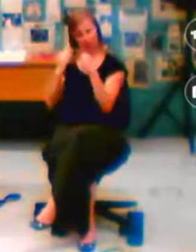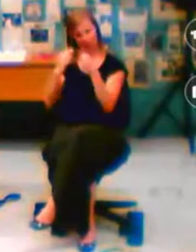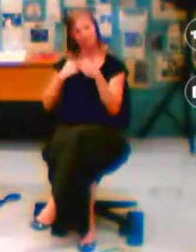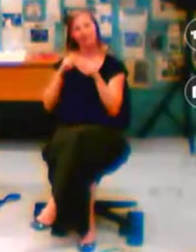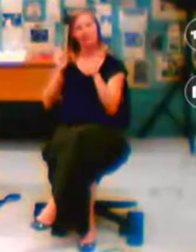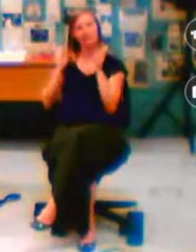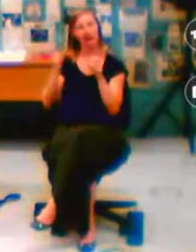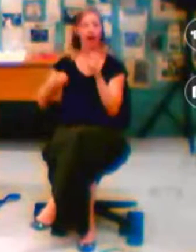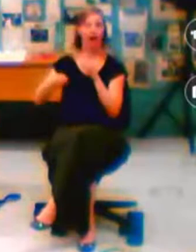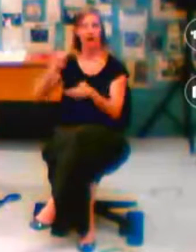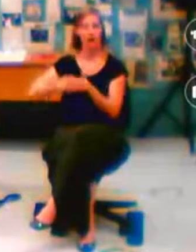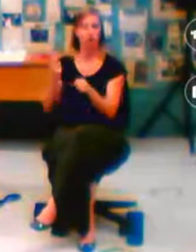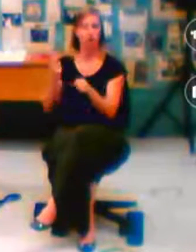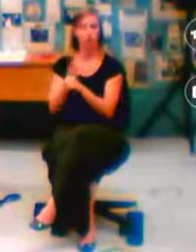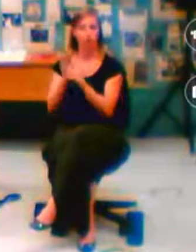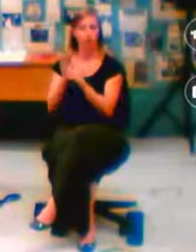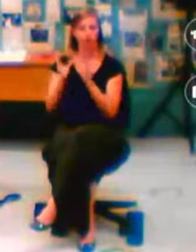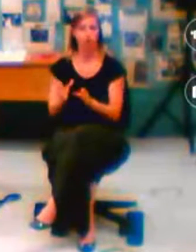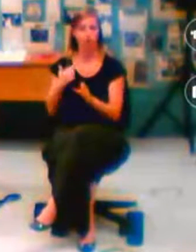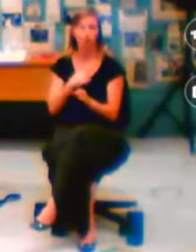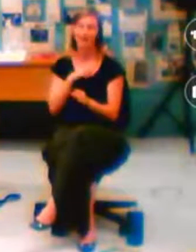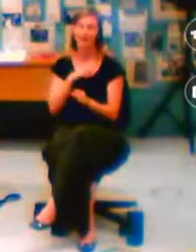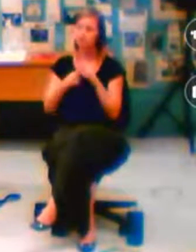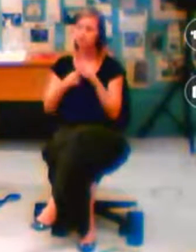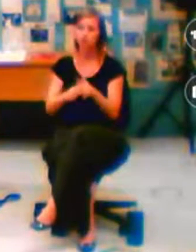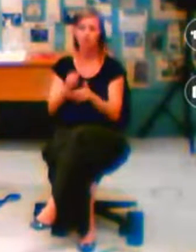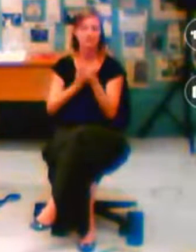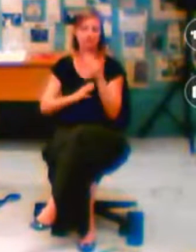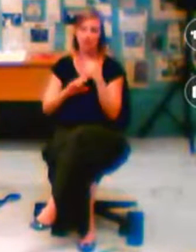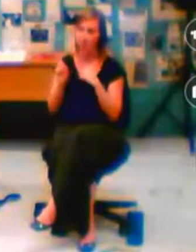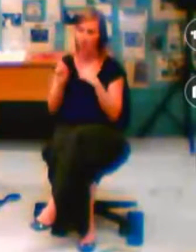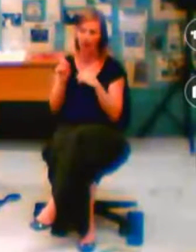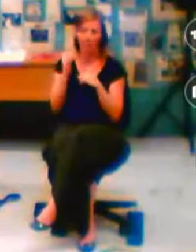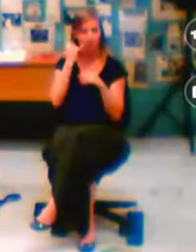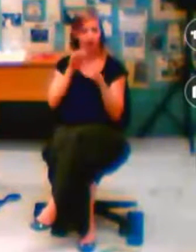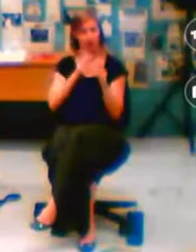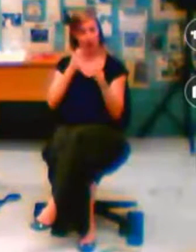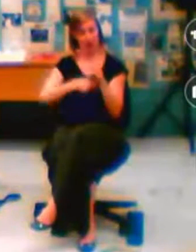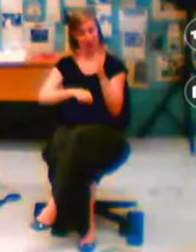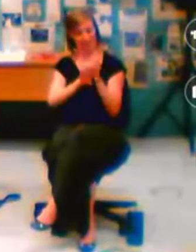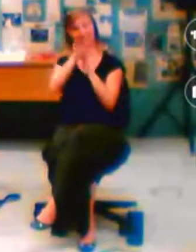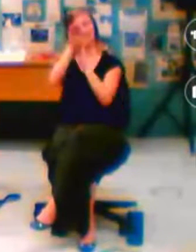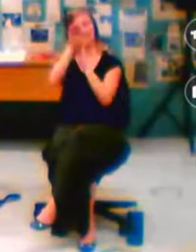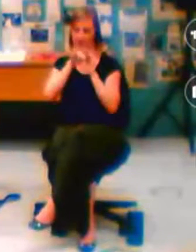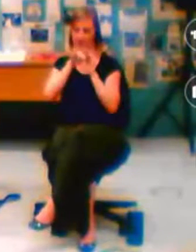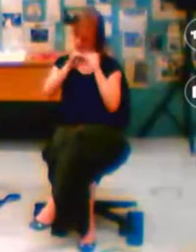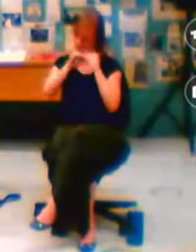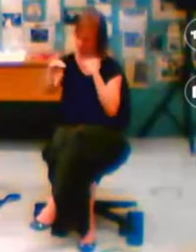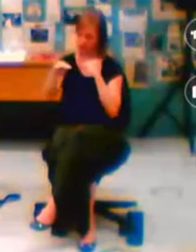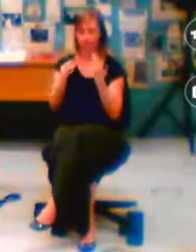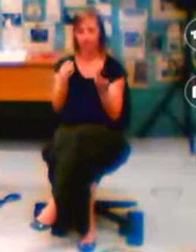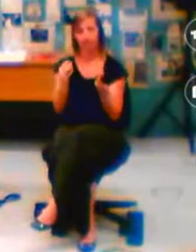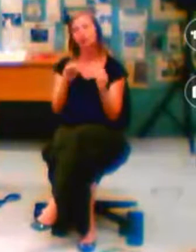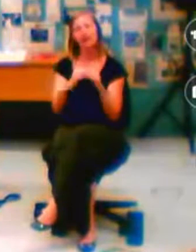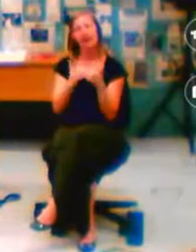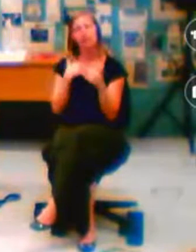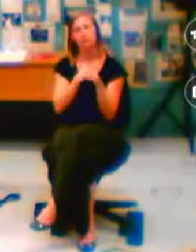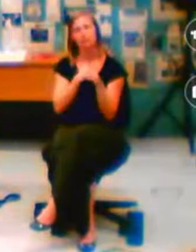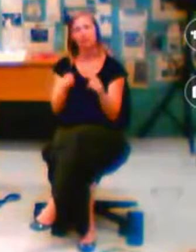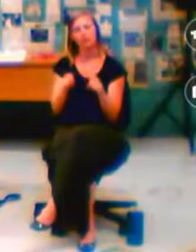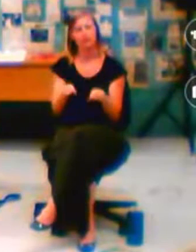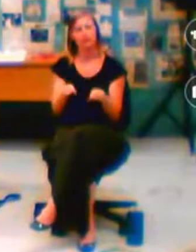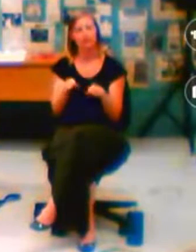being more efficient and effective with how we spend money and look at why I'm referred to as a high-cost